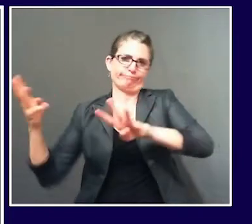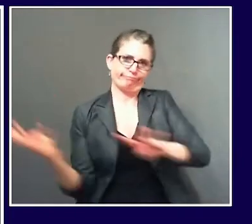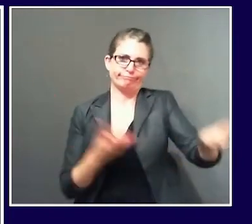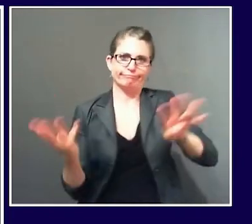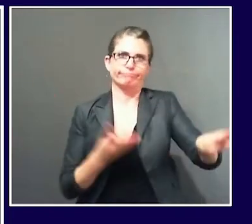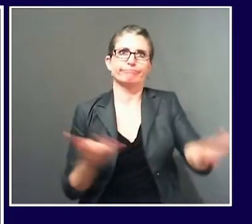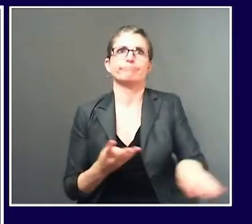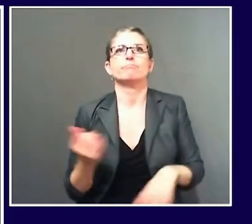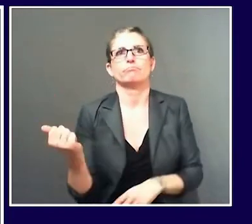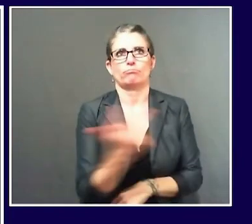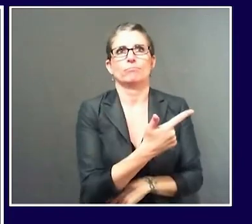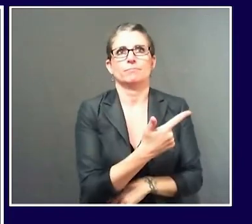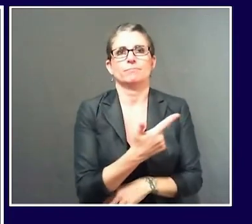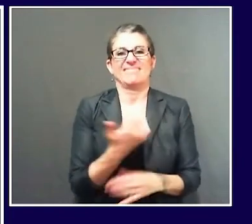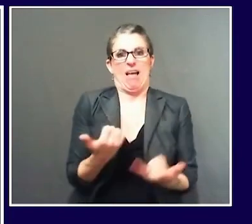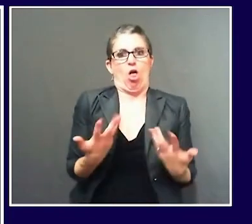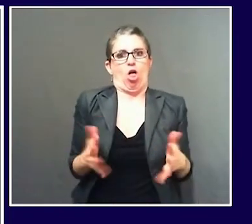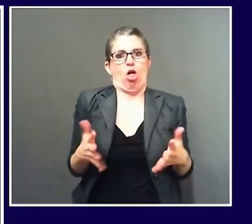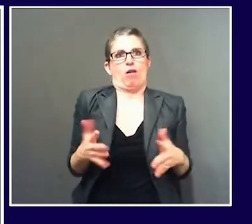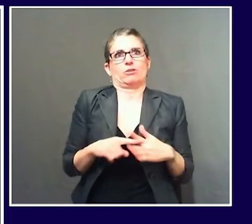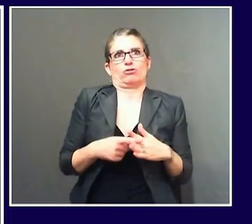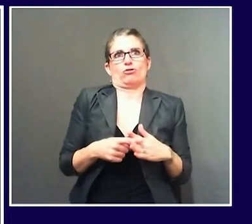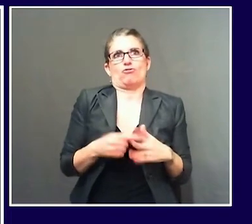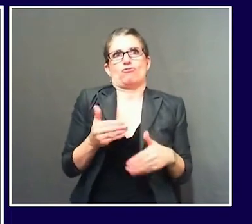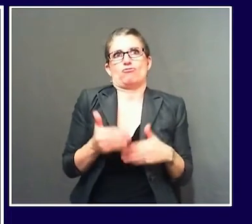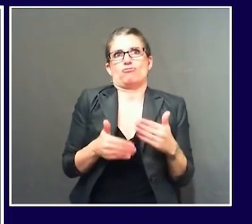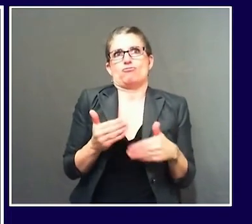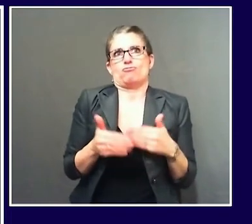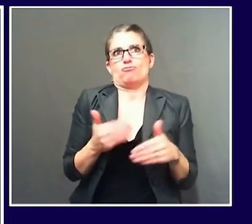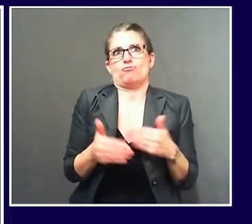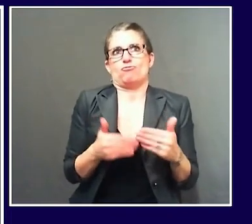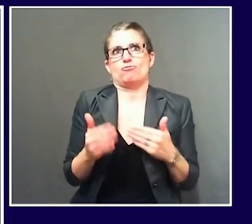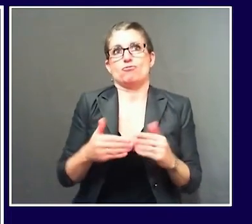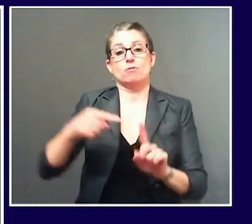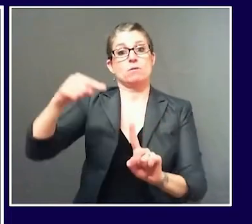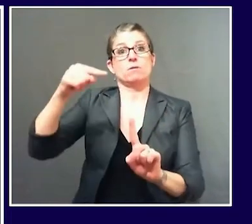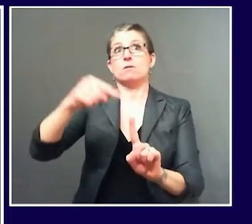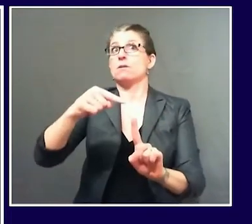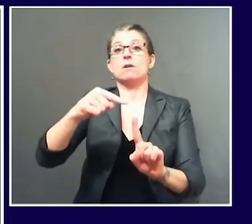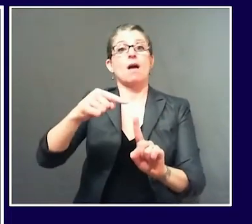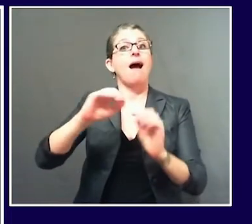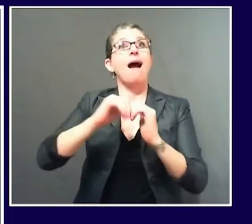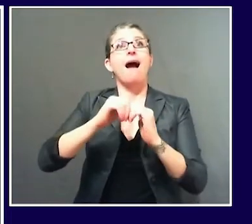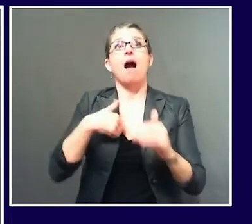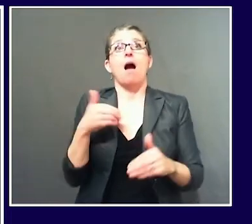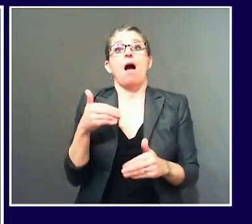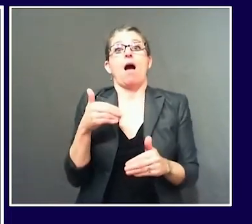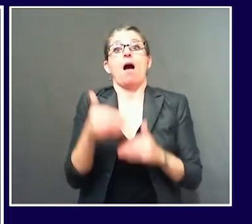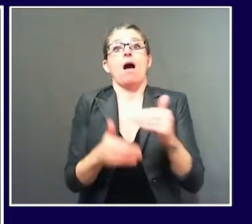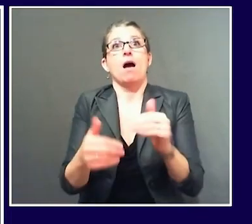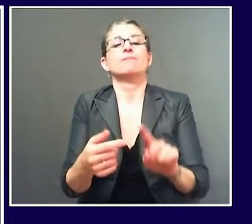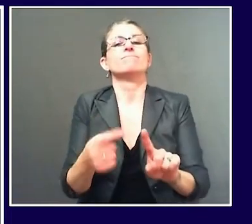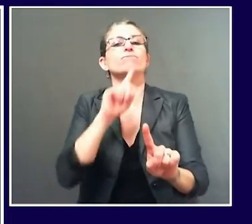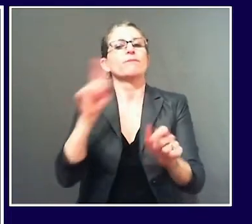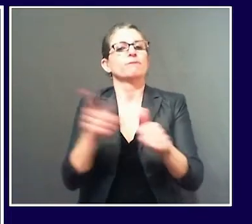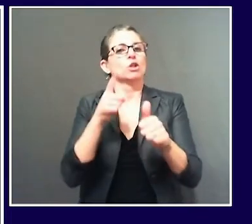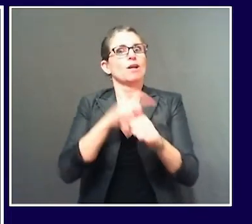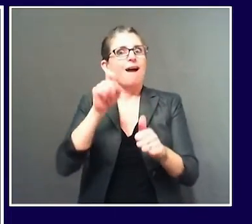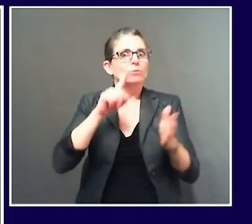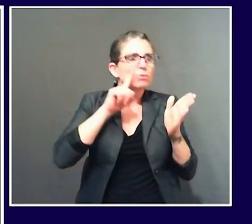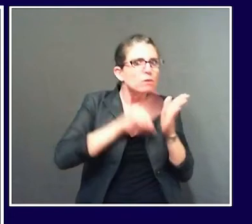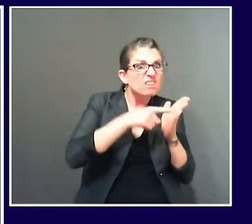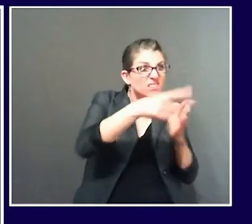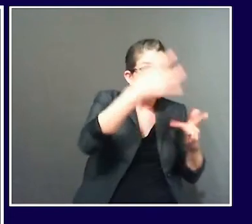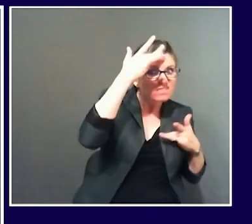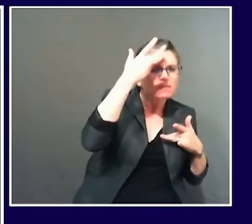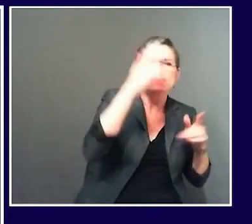getting underway, and a critical piece of that investigation will be to try to understand whether the manufacturing plant was